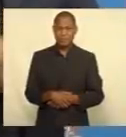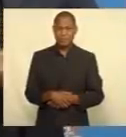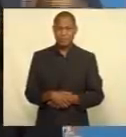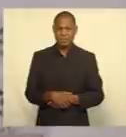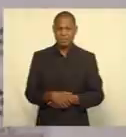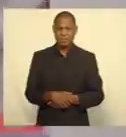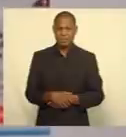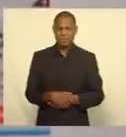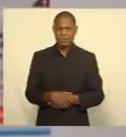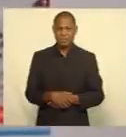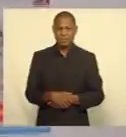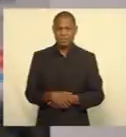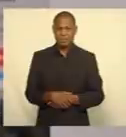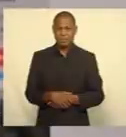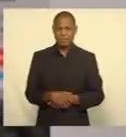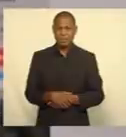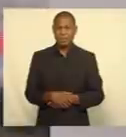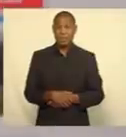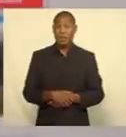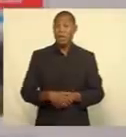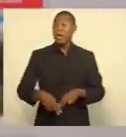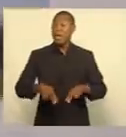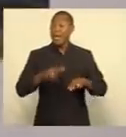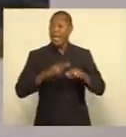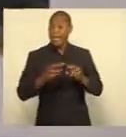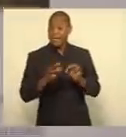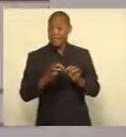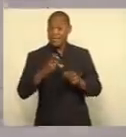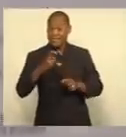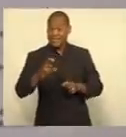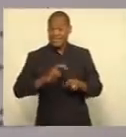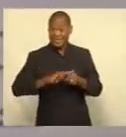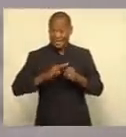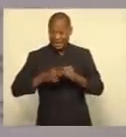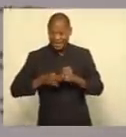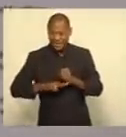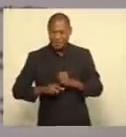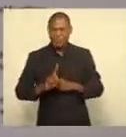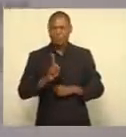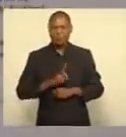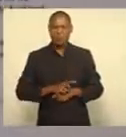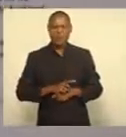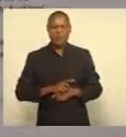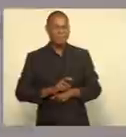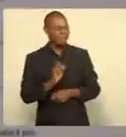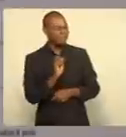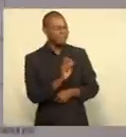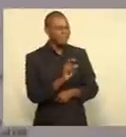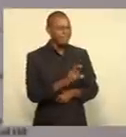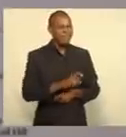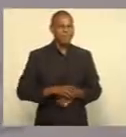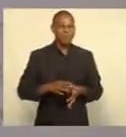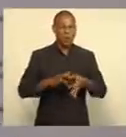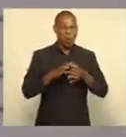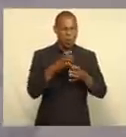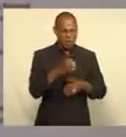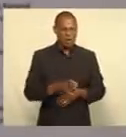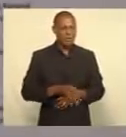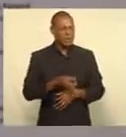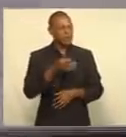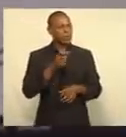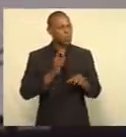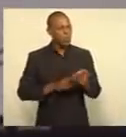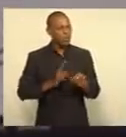wrong. FBC News contacted Fiji Times owner and Motibhai director Rajesh Patel, who directed all the questions to the